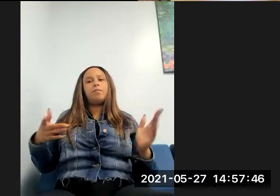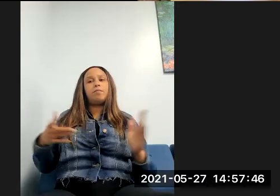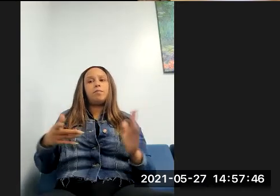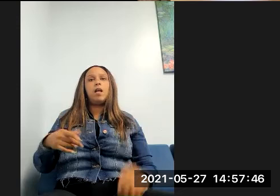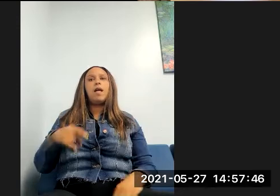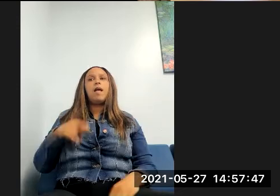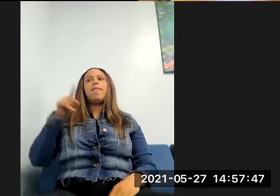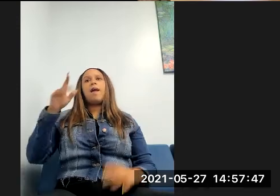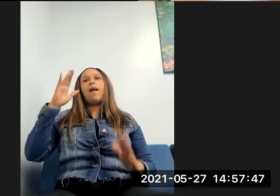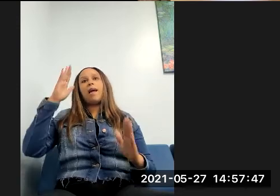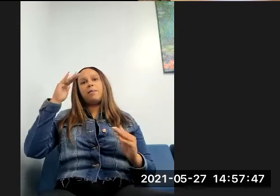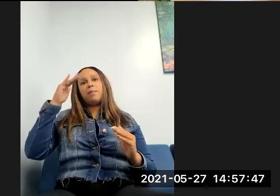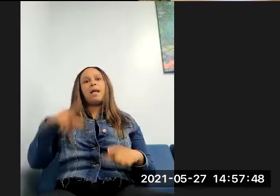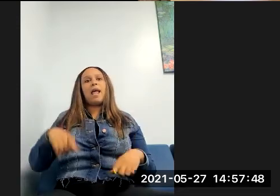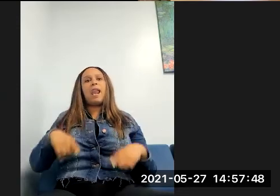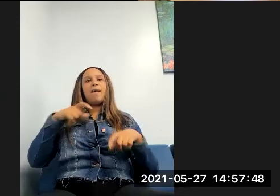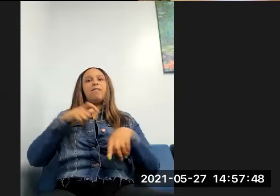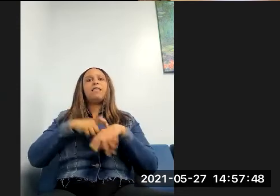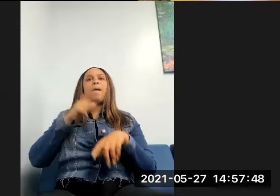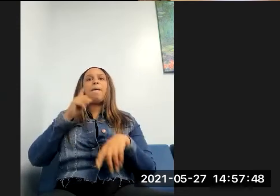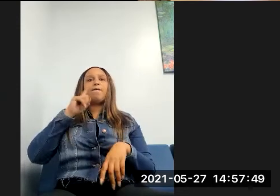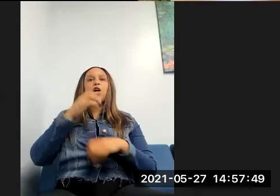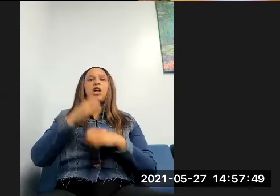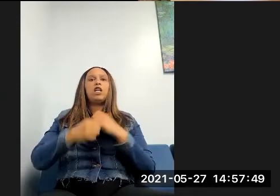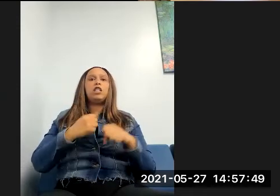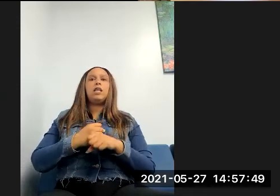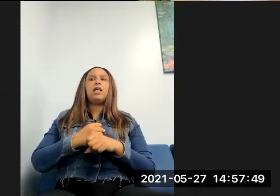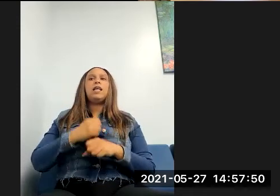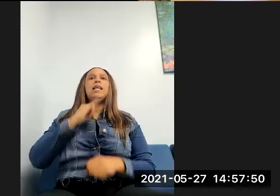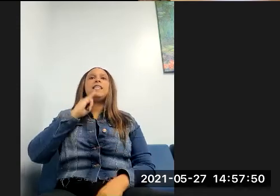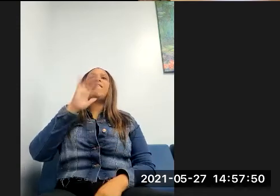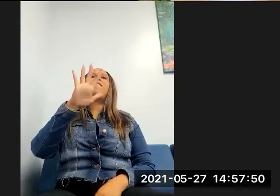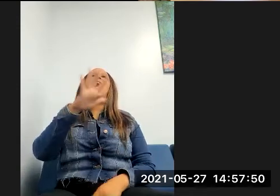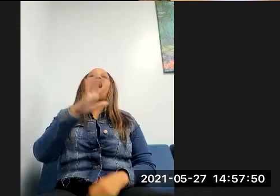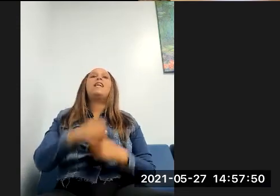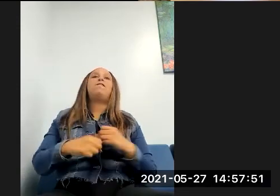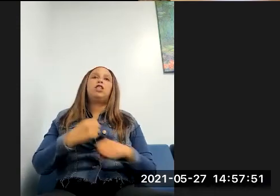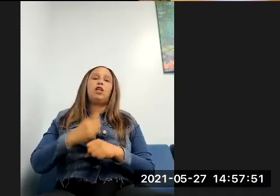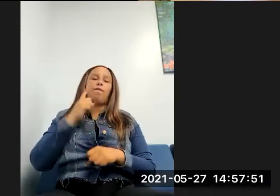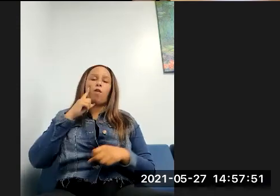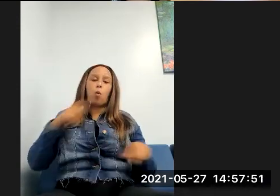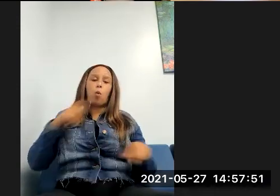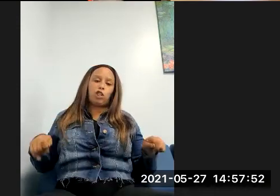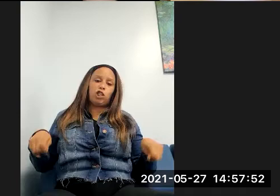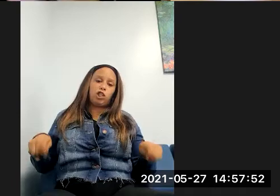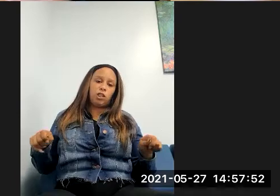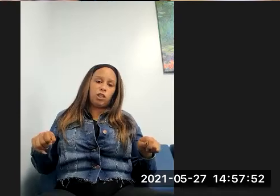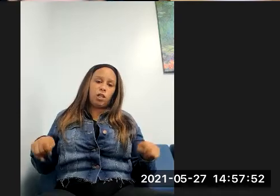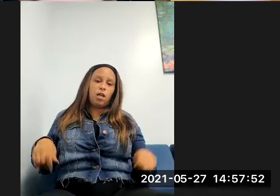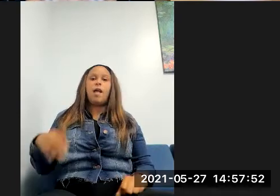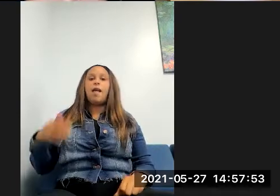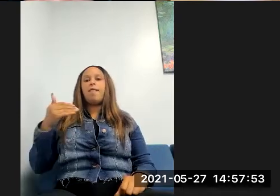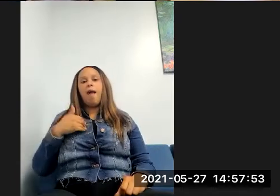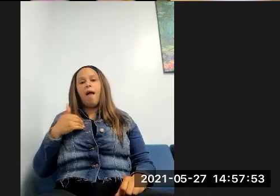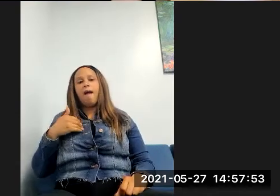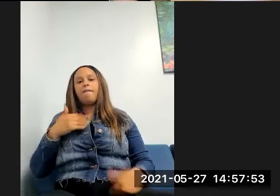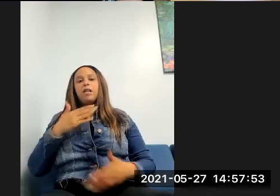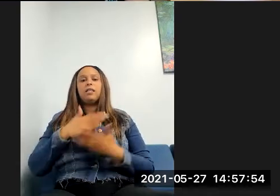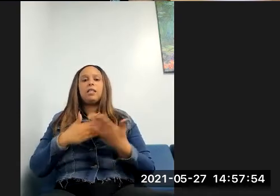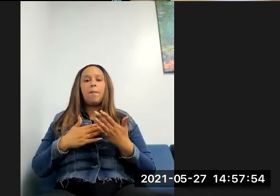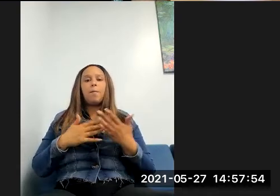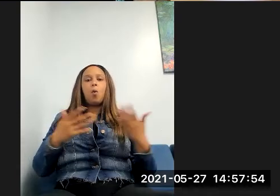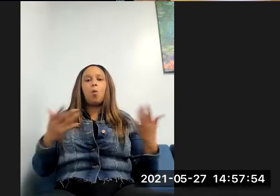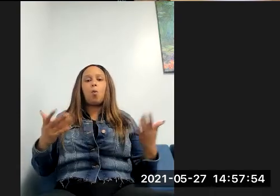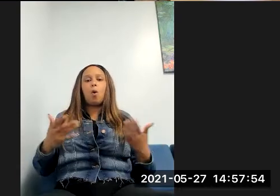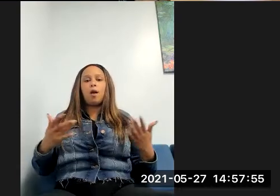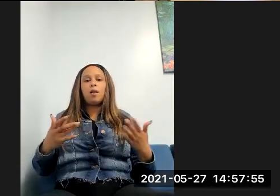expected lifetime of a chair is 5 years. So there are conditions though. For example,